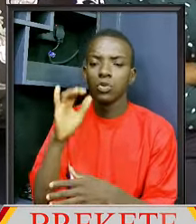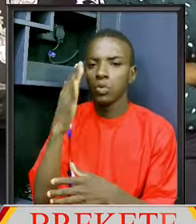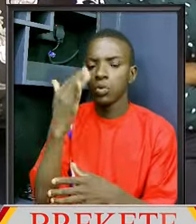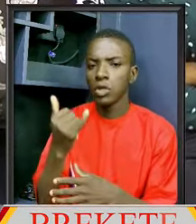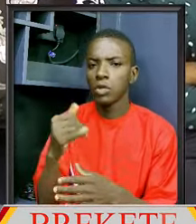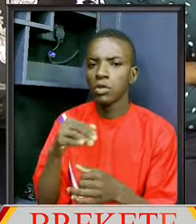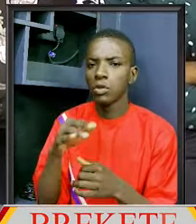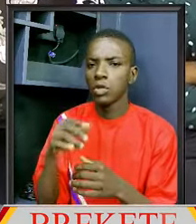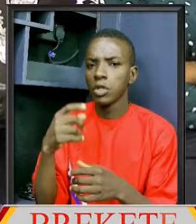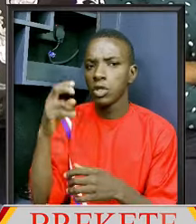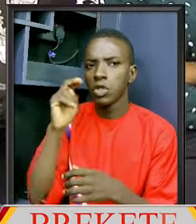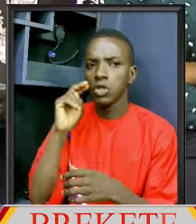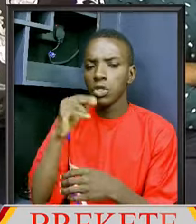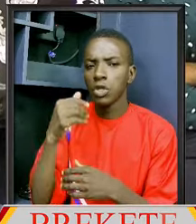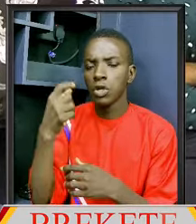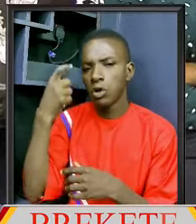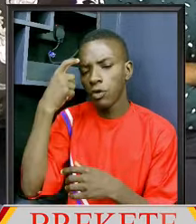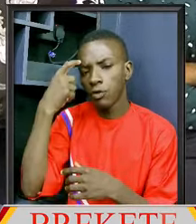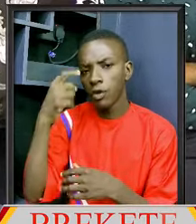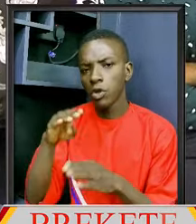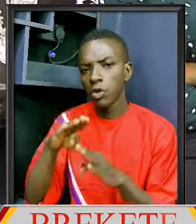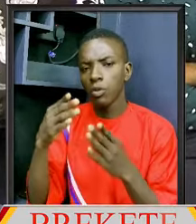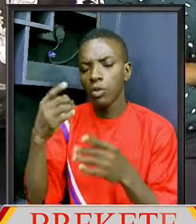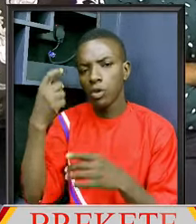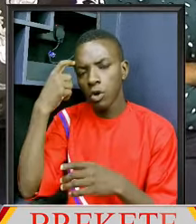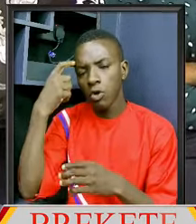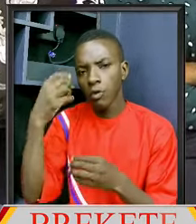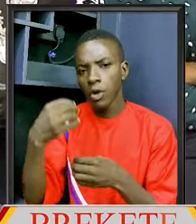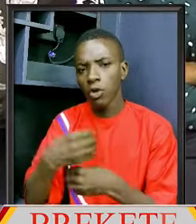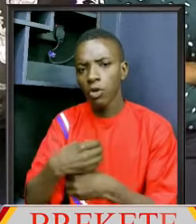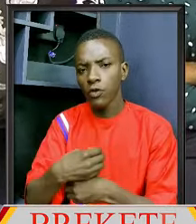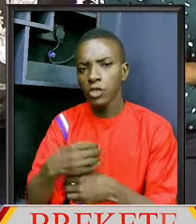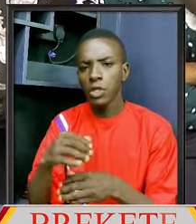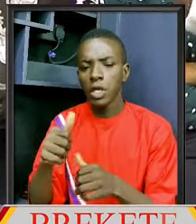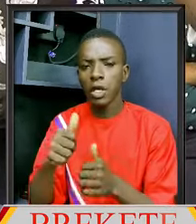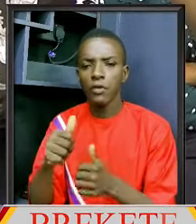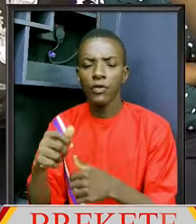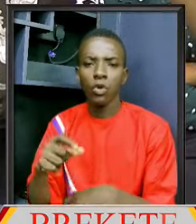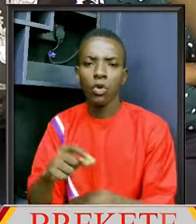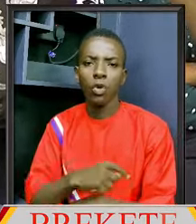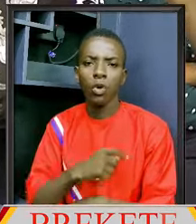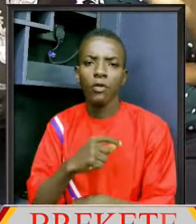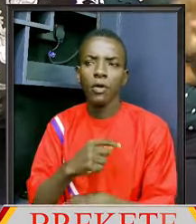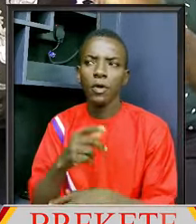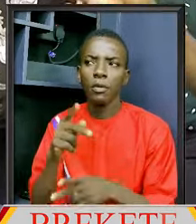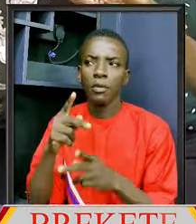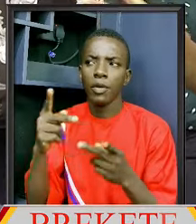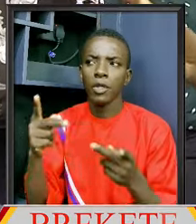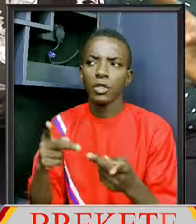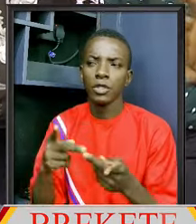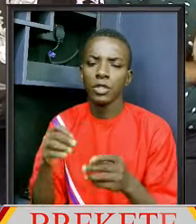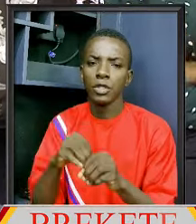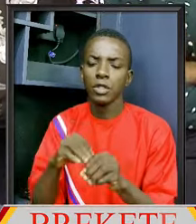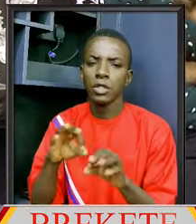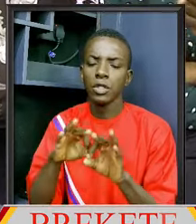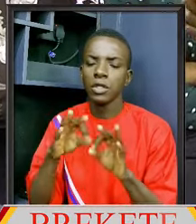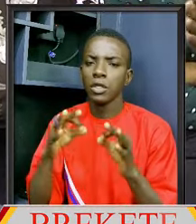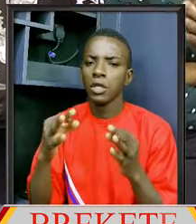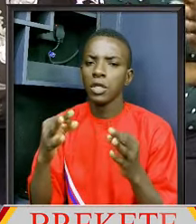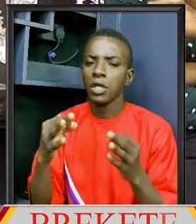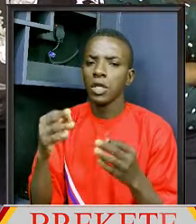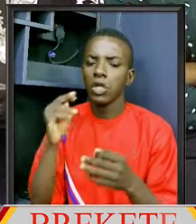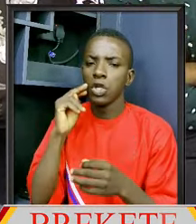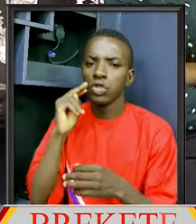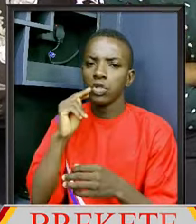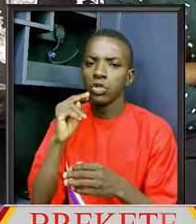internship. Nigerian government go open government office, open every qualified place in Nigeria. Make you enter